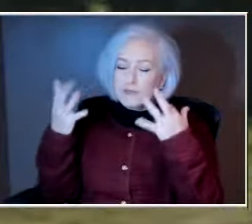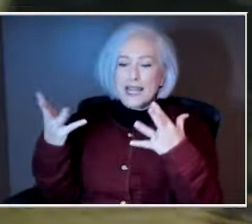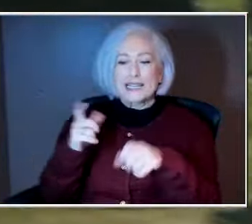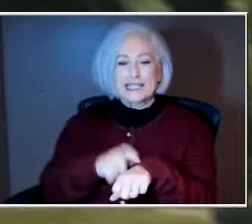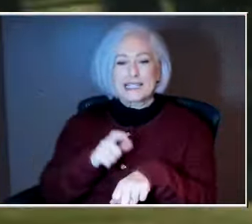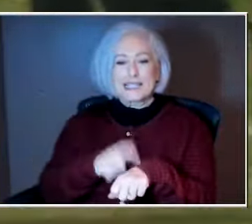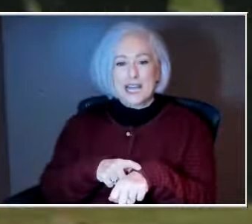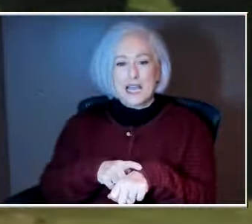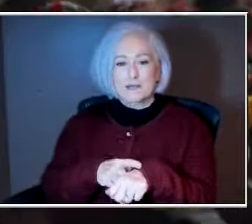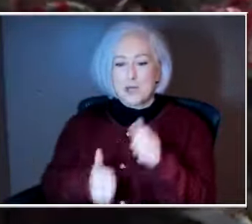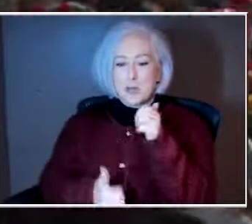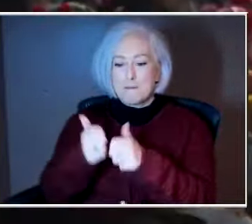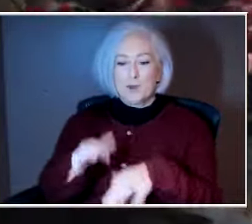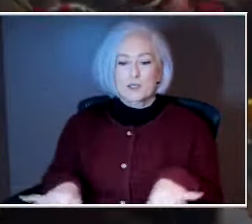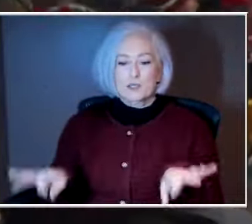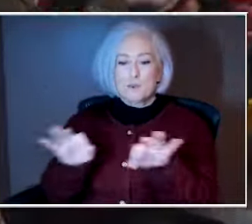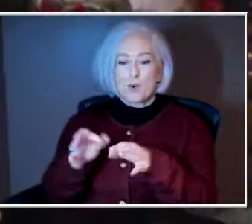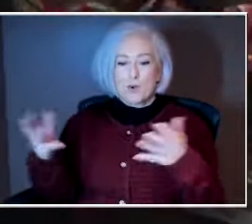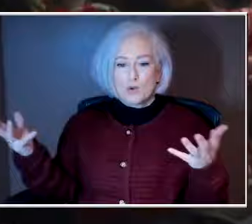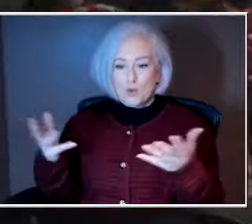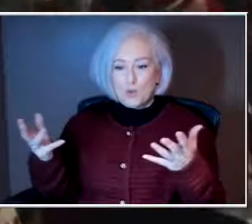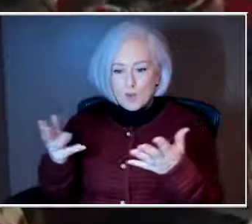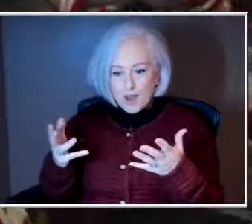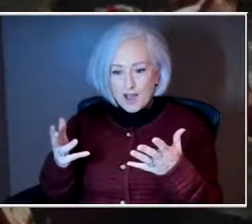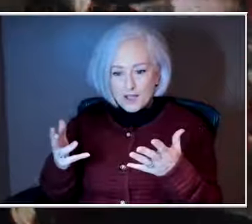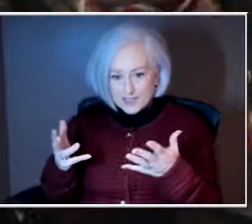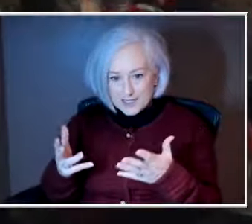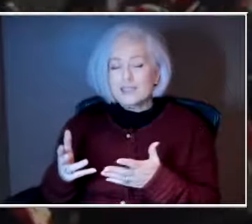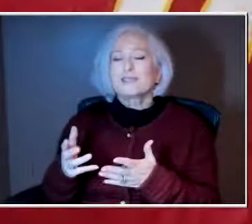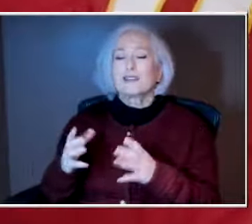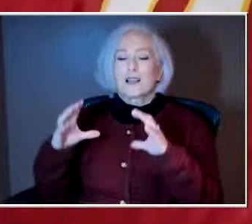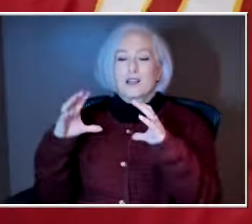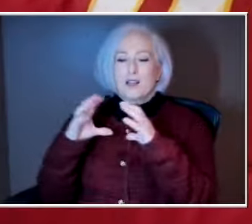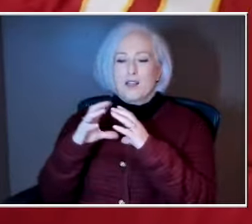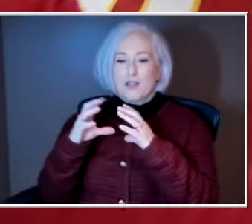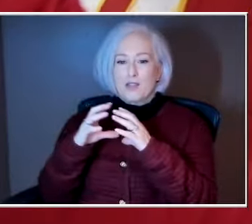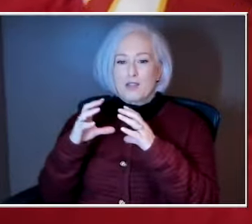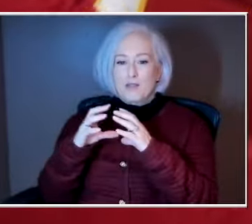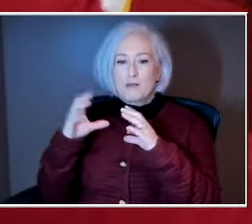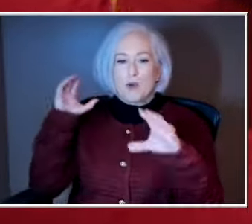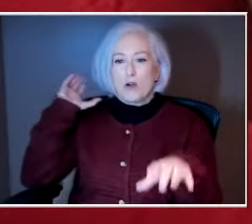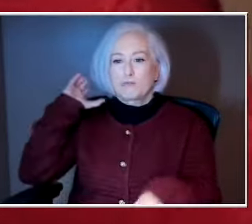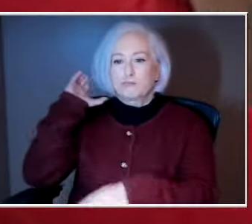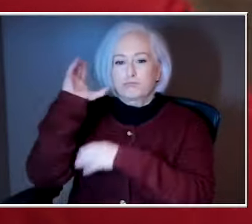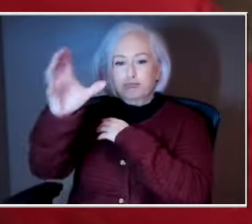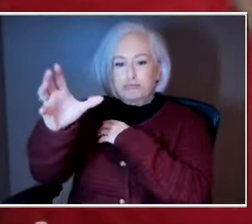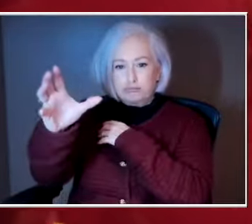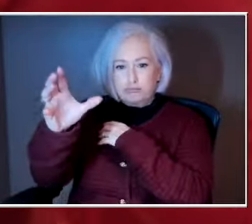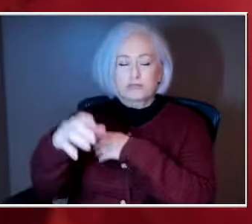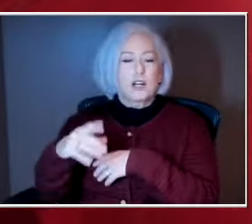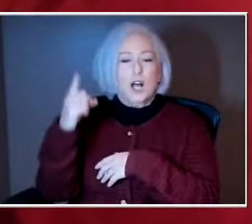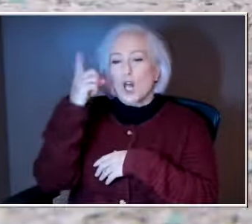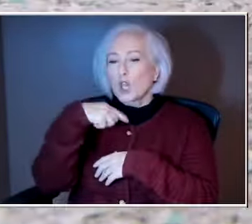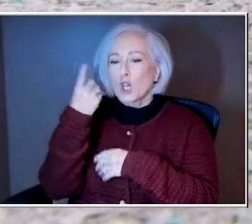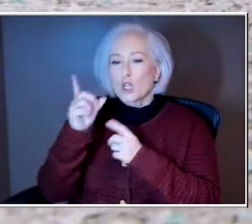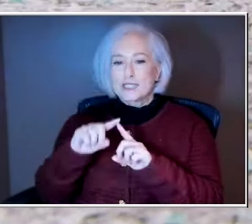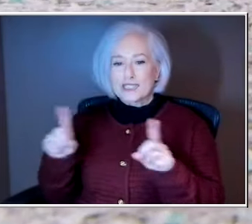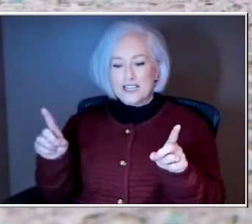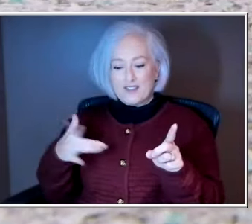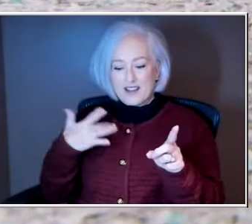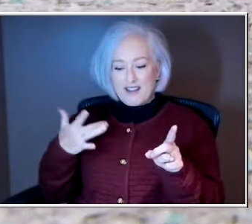ball. So anybody that, you know, the center, the quarterback, receivers, handling the ball always makes it. The ball looks different. It feels different,